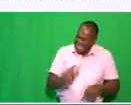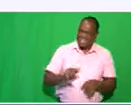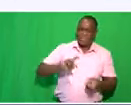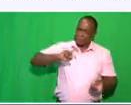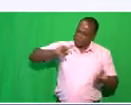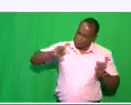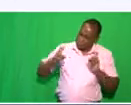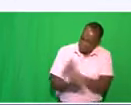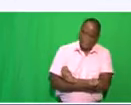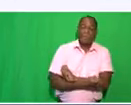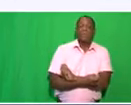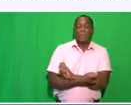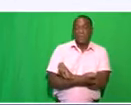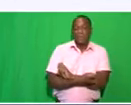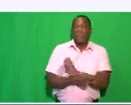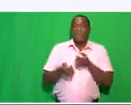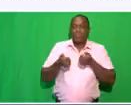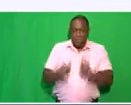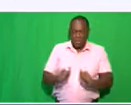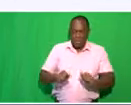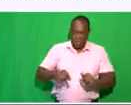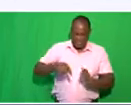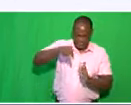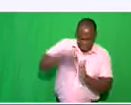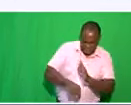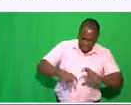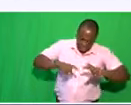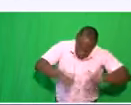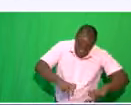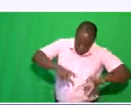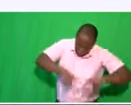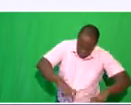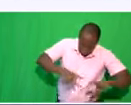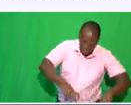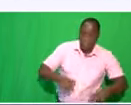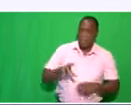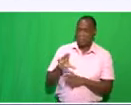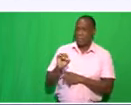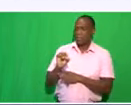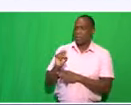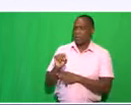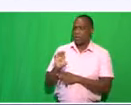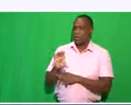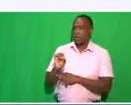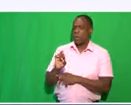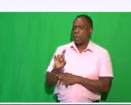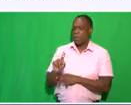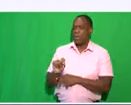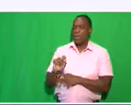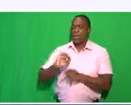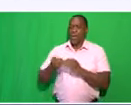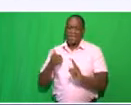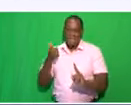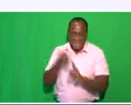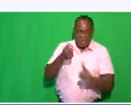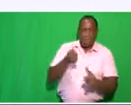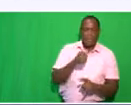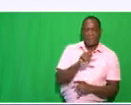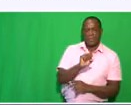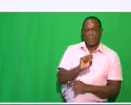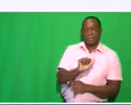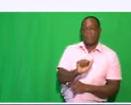engage in even a deeper look at the Concordat and its impact on the SEA, and together as